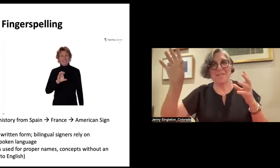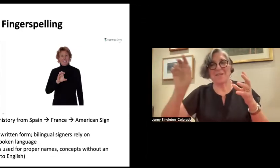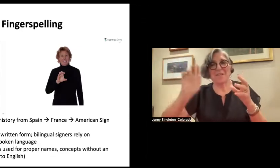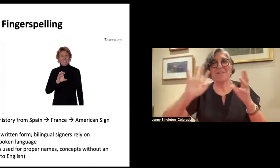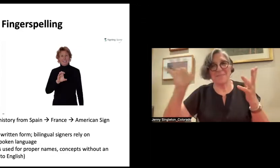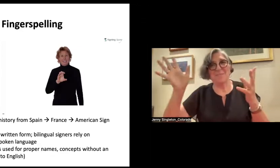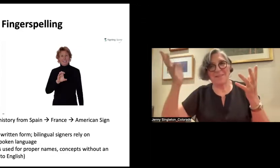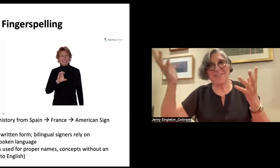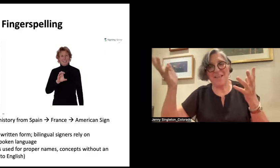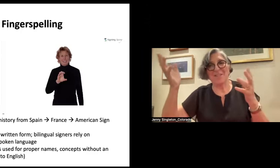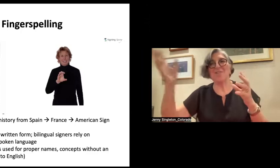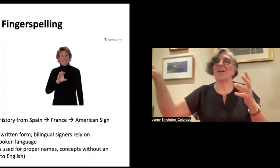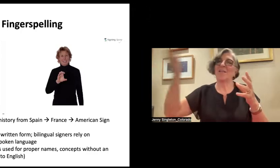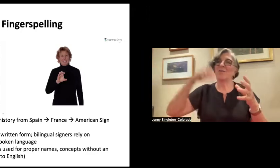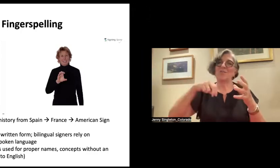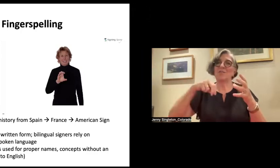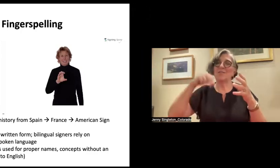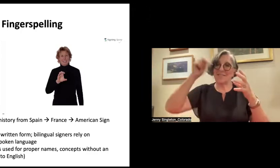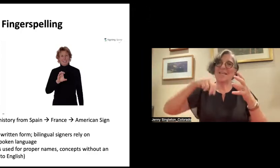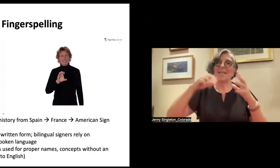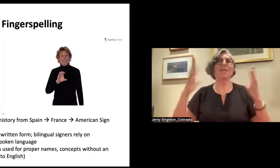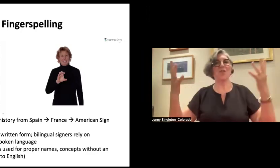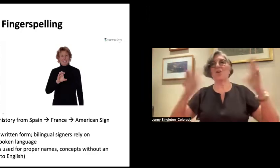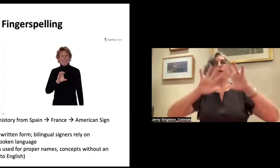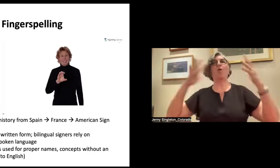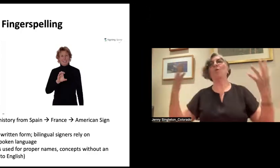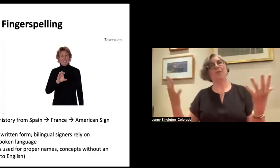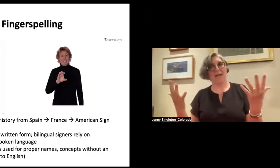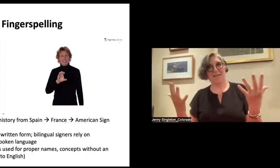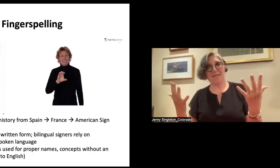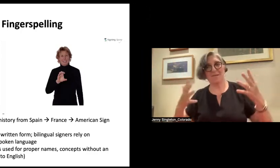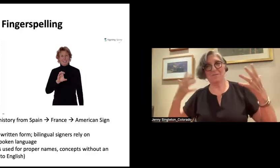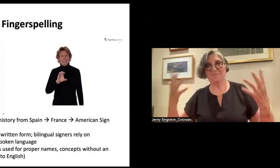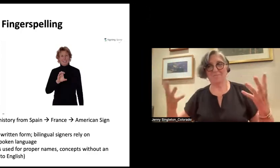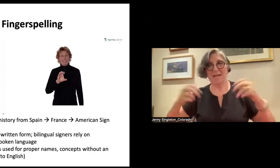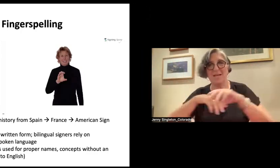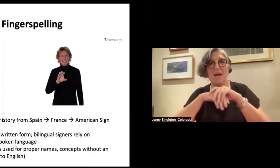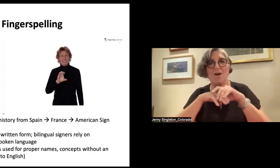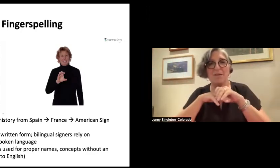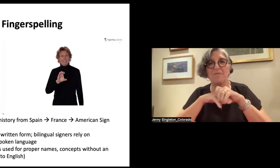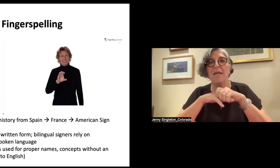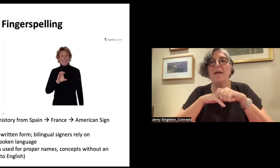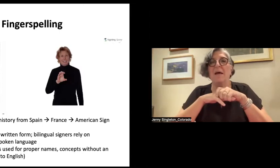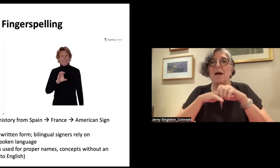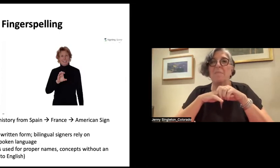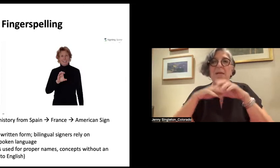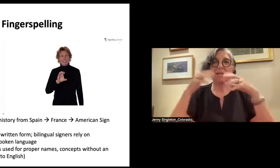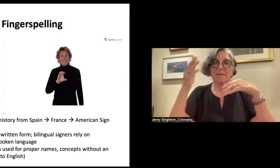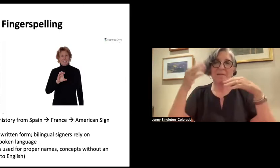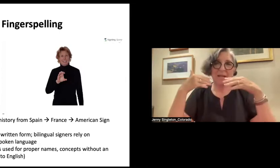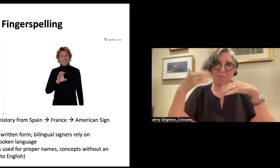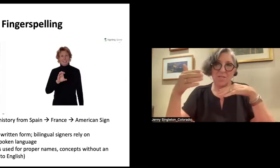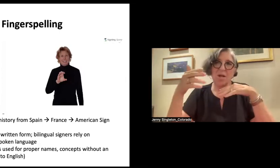foreign lexicon, typically English, and you can just stick it into your whole ASL narrative.